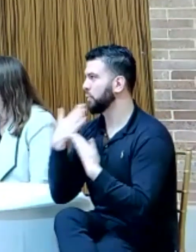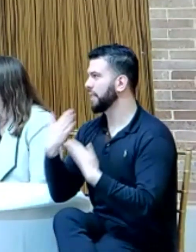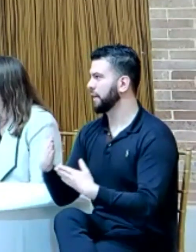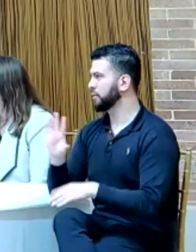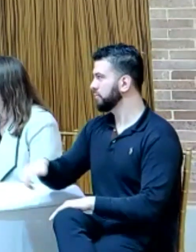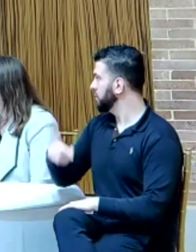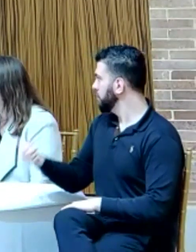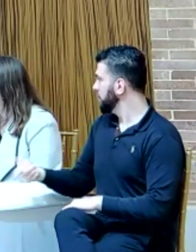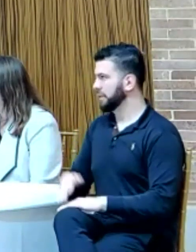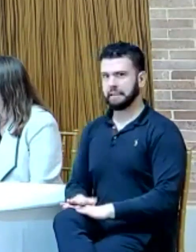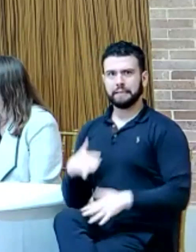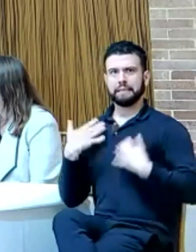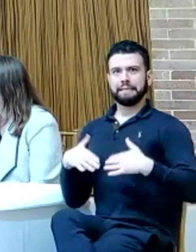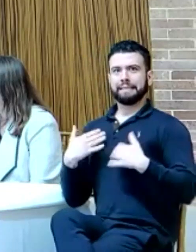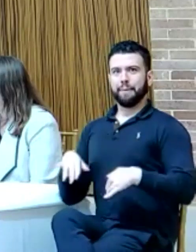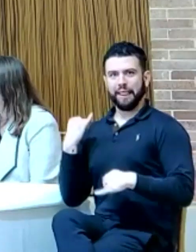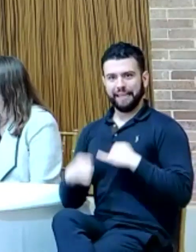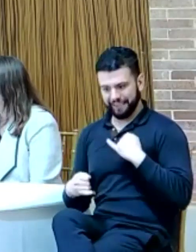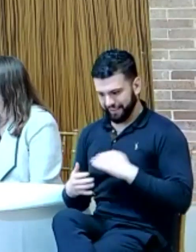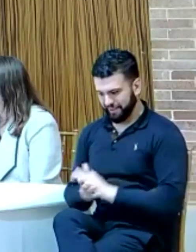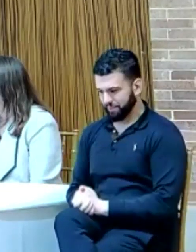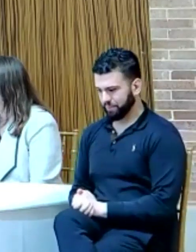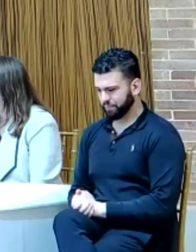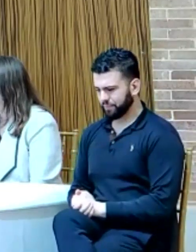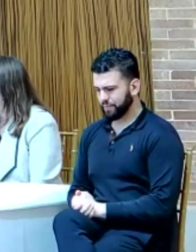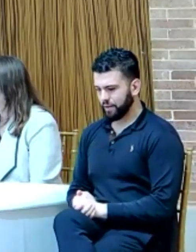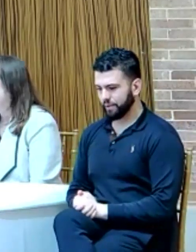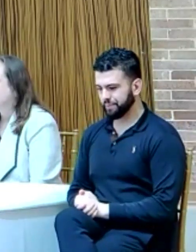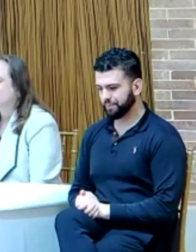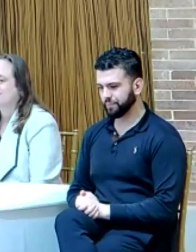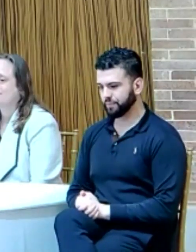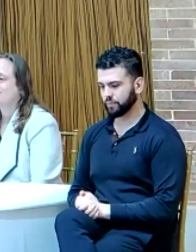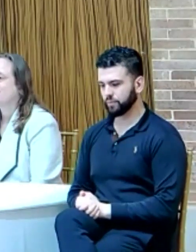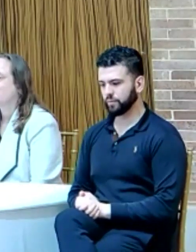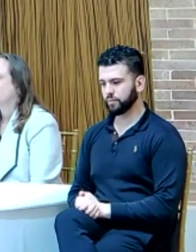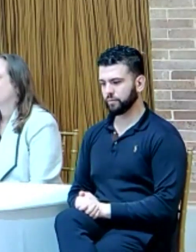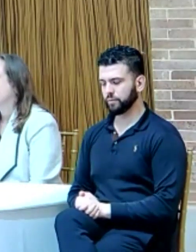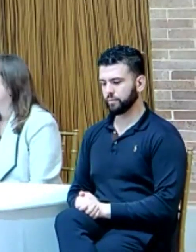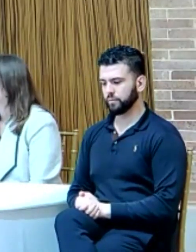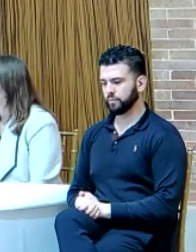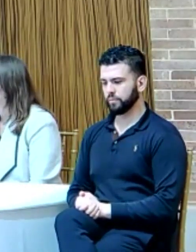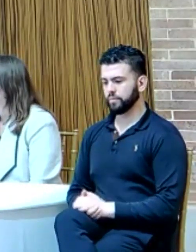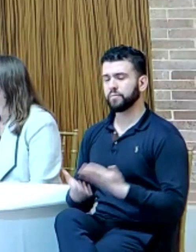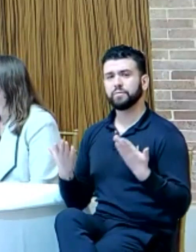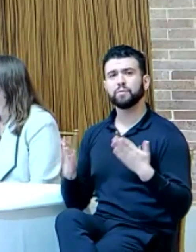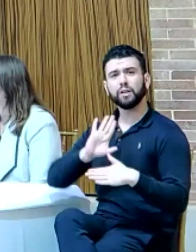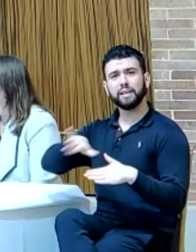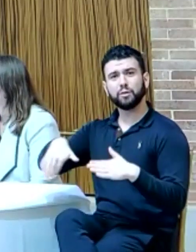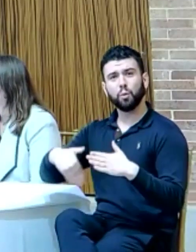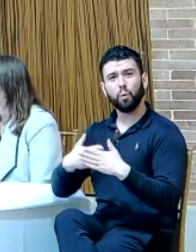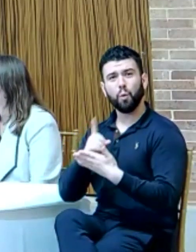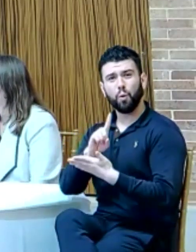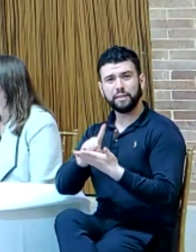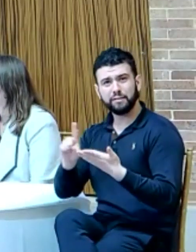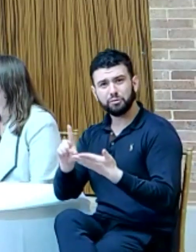W the last one um I will say that not all discrimination out there